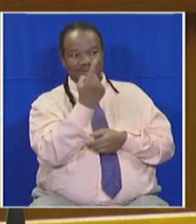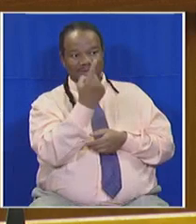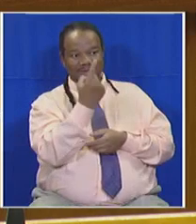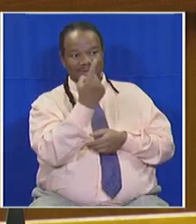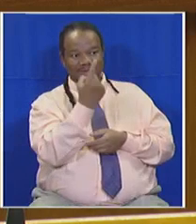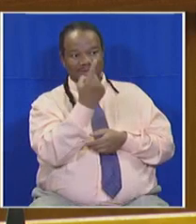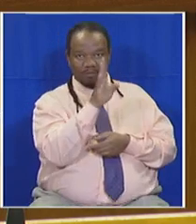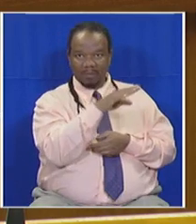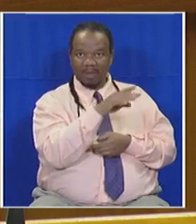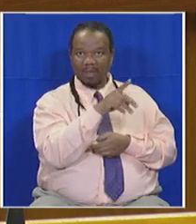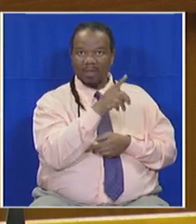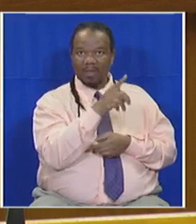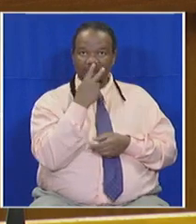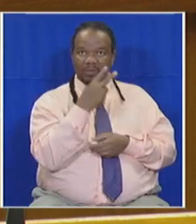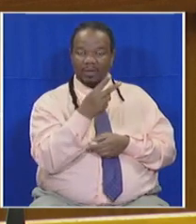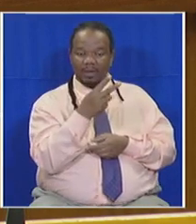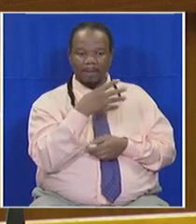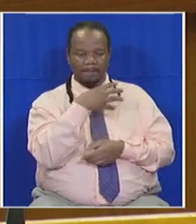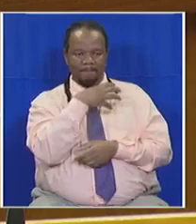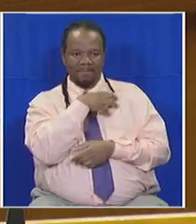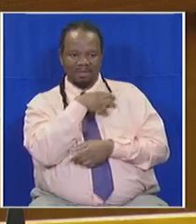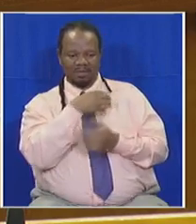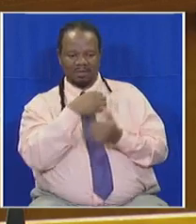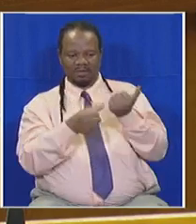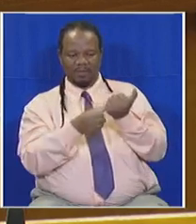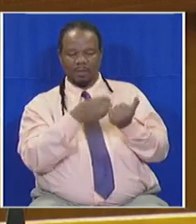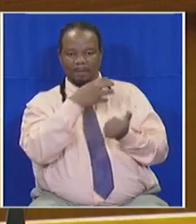see even the ministers and deputy ministers